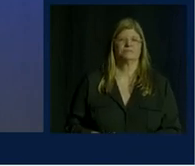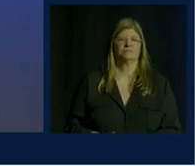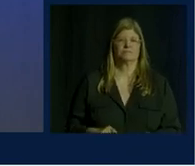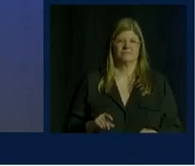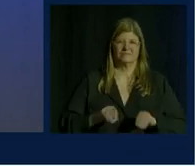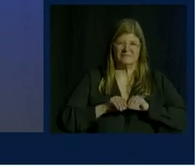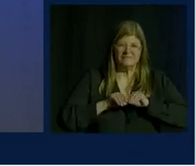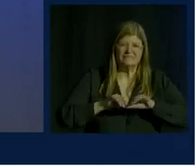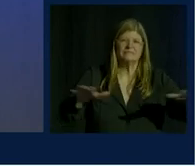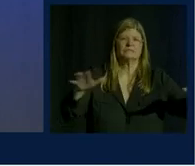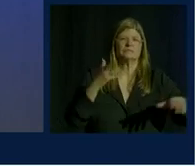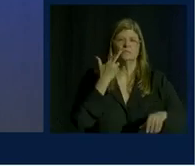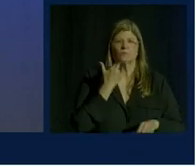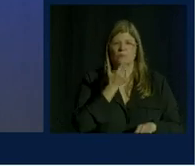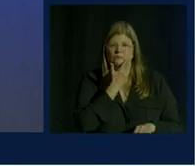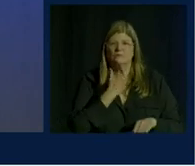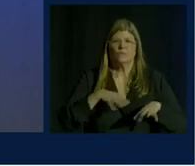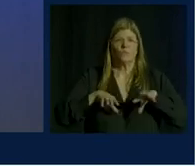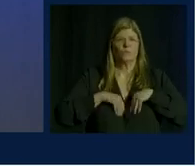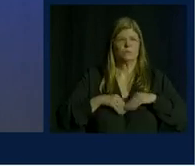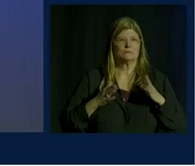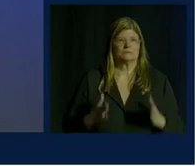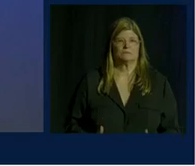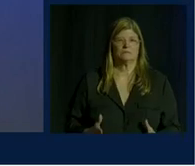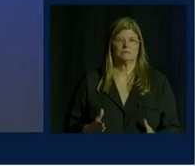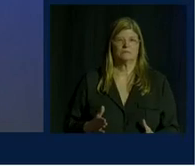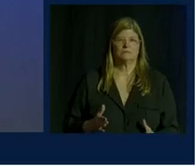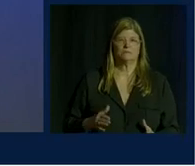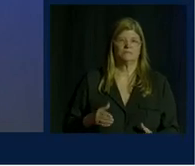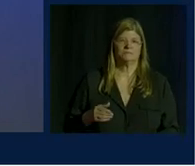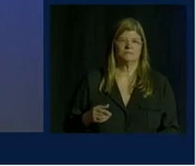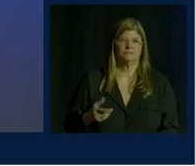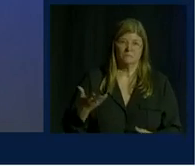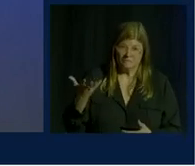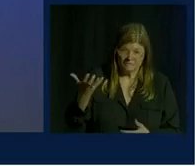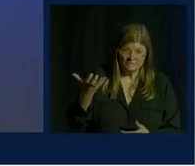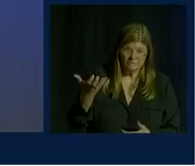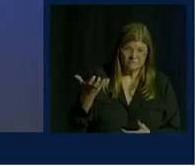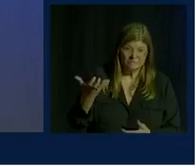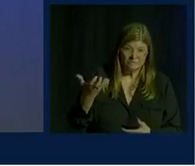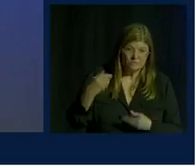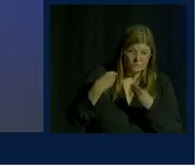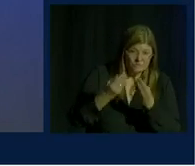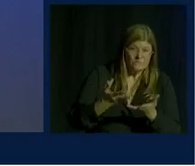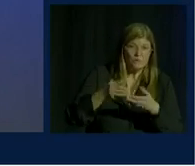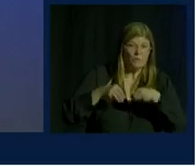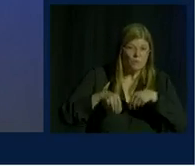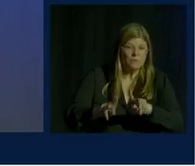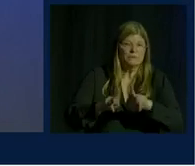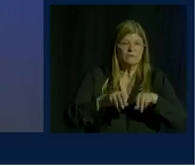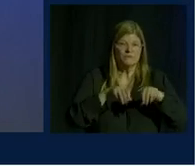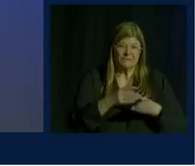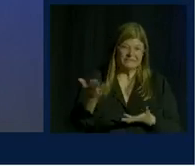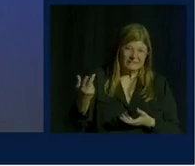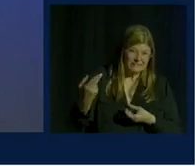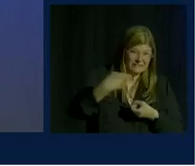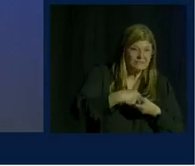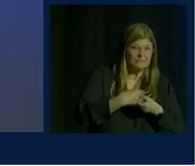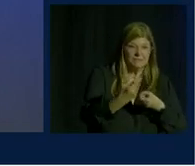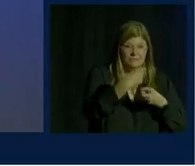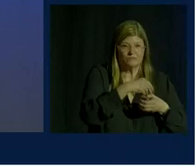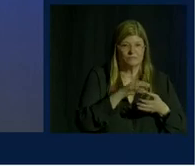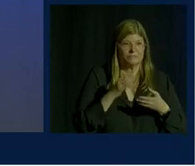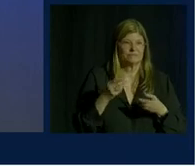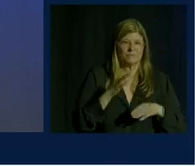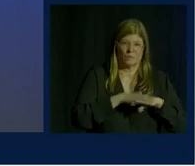and small business owners, and providing opportunities to reach customers online where so many of us are going for our daily